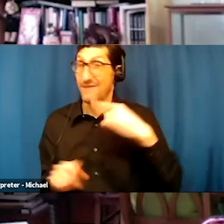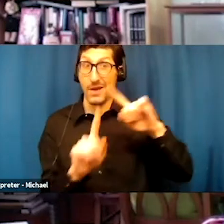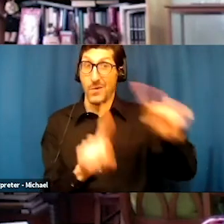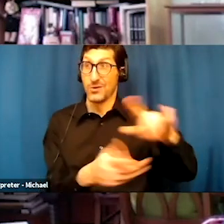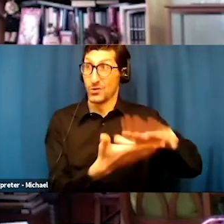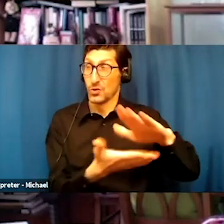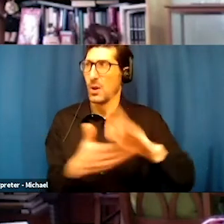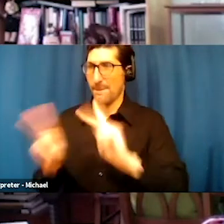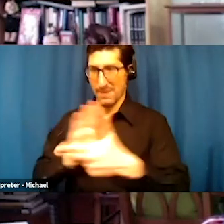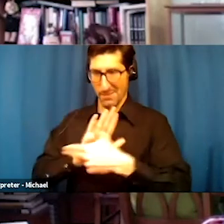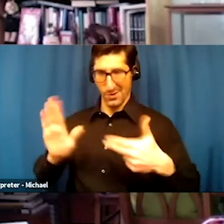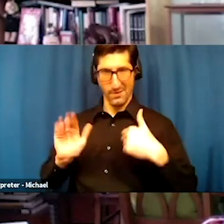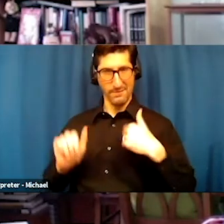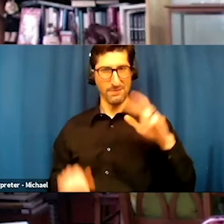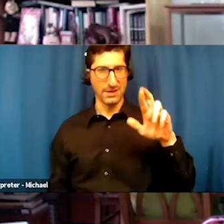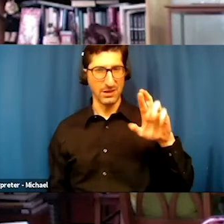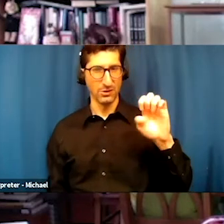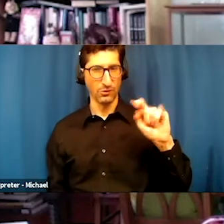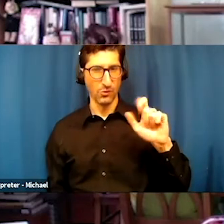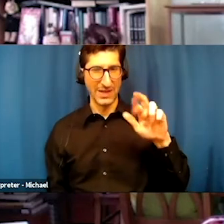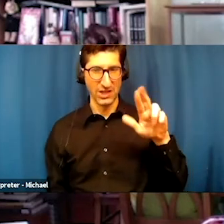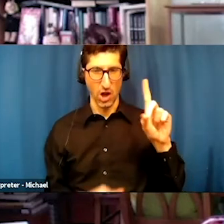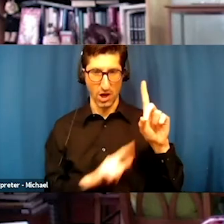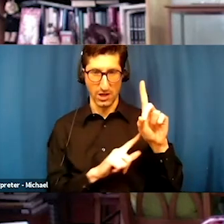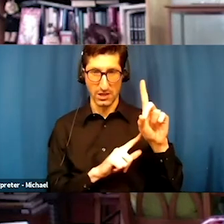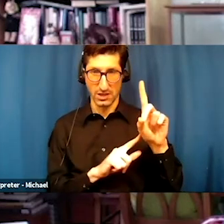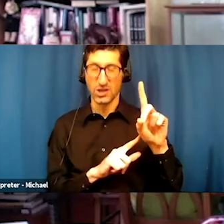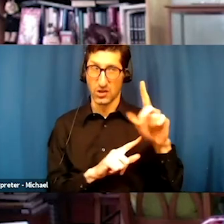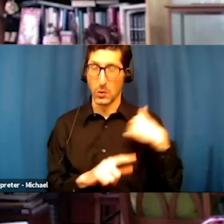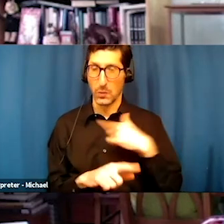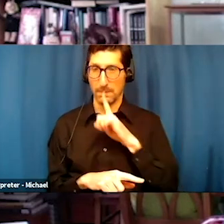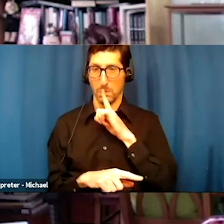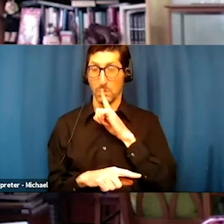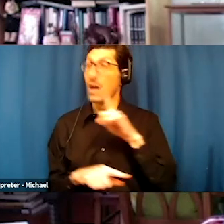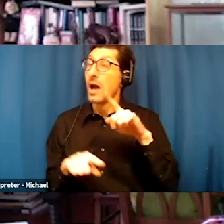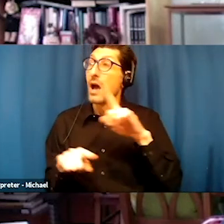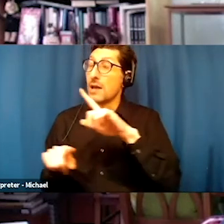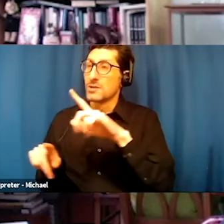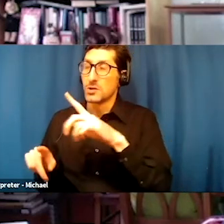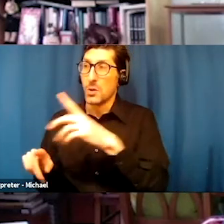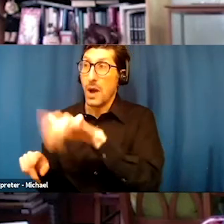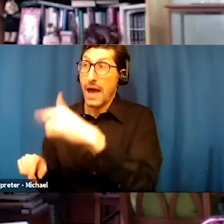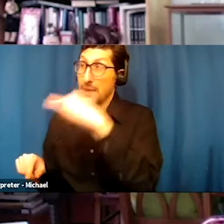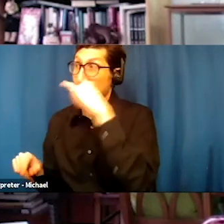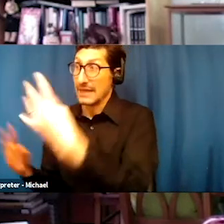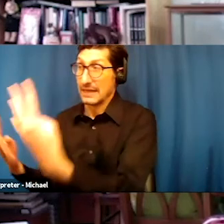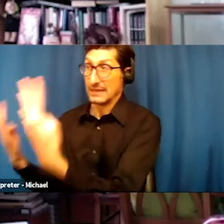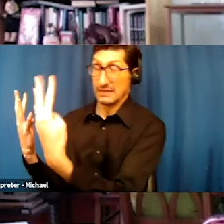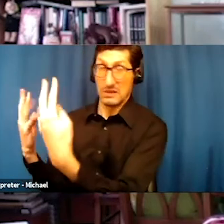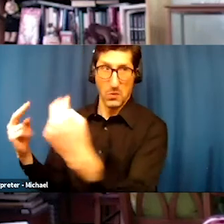So we were all very secretive, although they would scream that at our school bus every time we came and went from school.